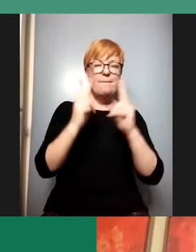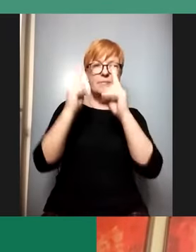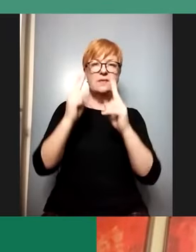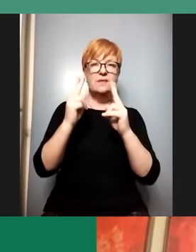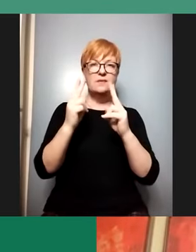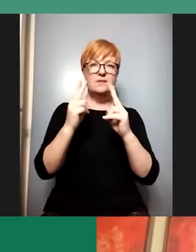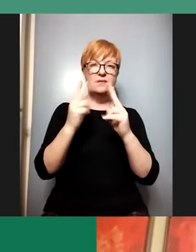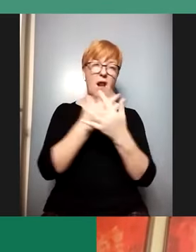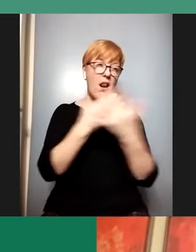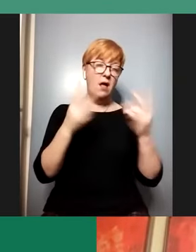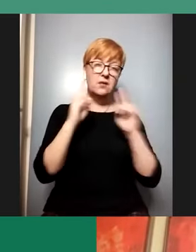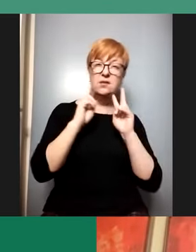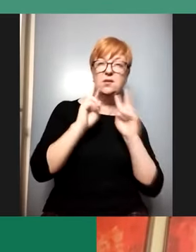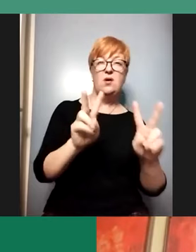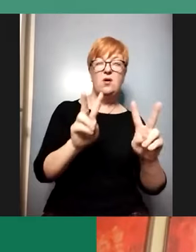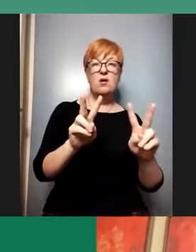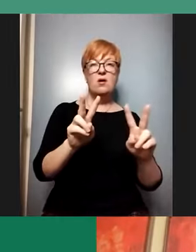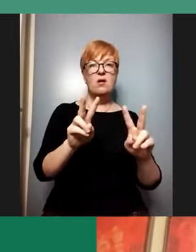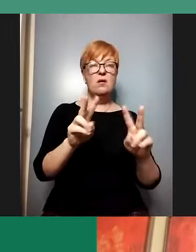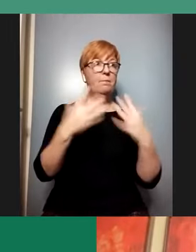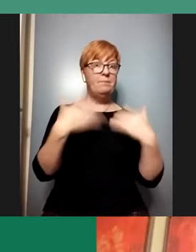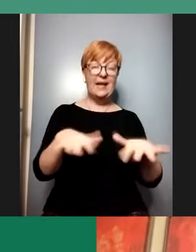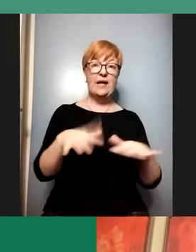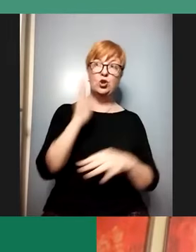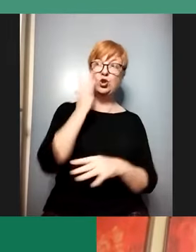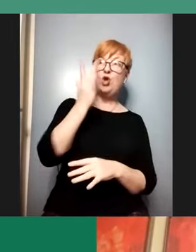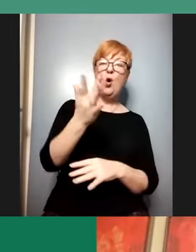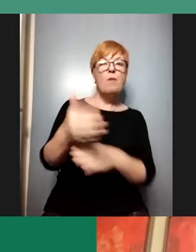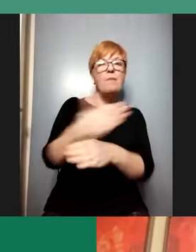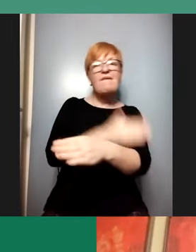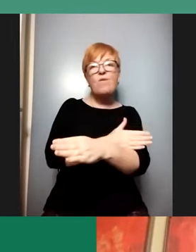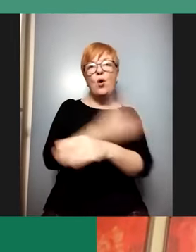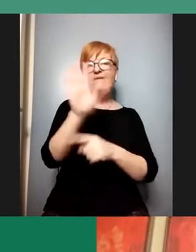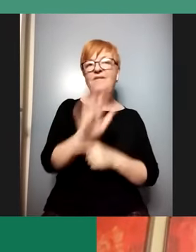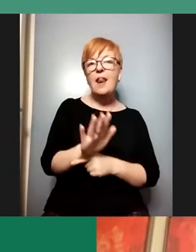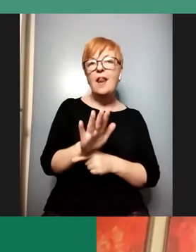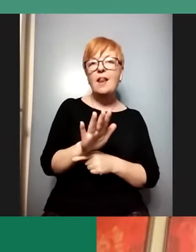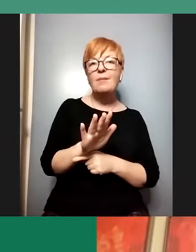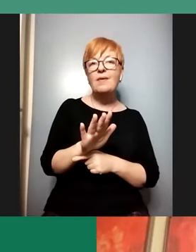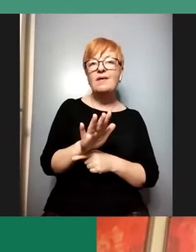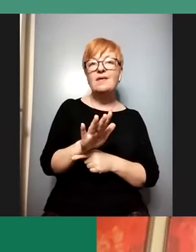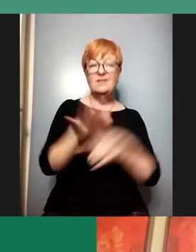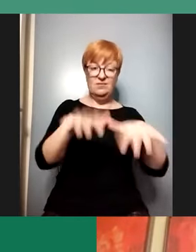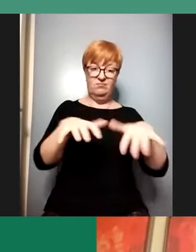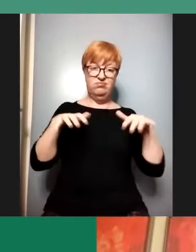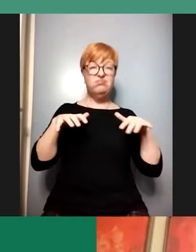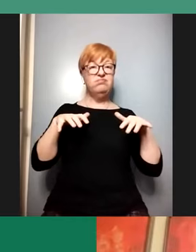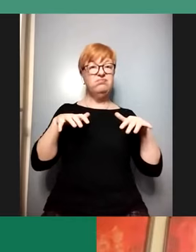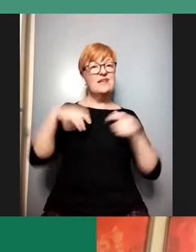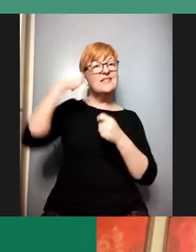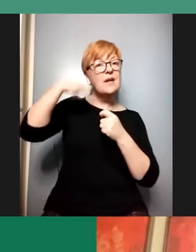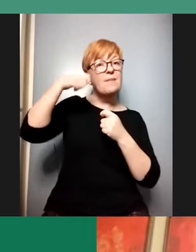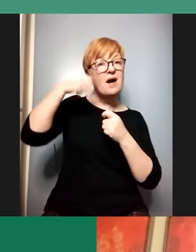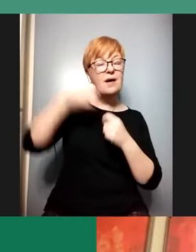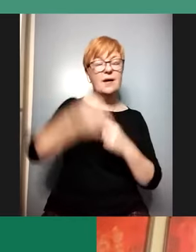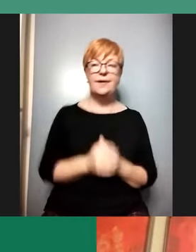these were clips that were shown in cinemas, usually at the beginning of films and stuff, these newsreels. And what's interesting as